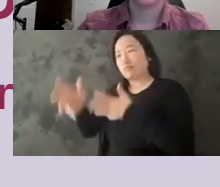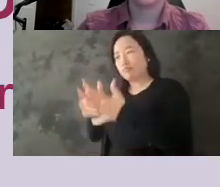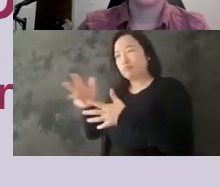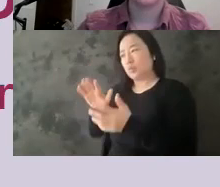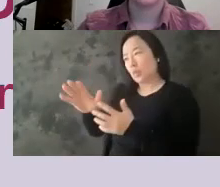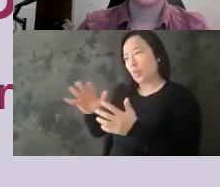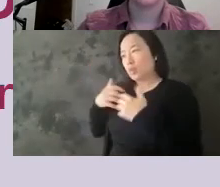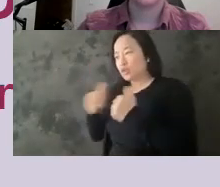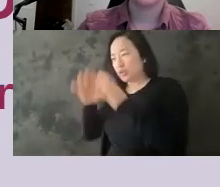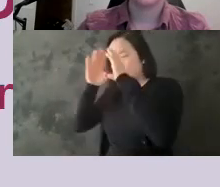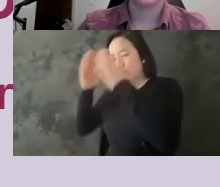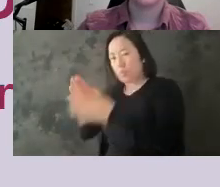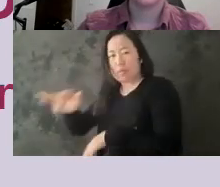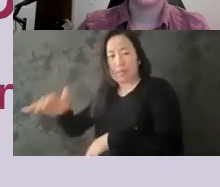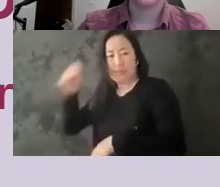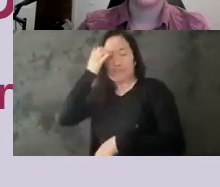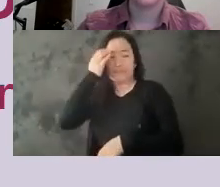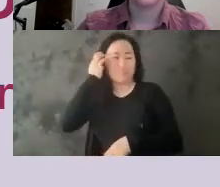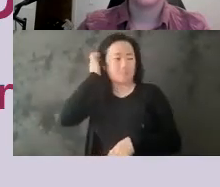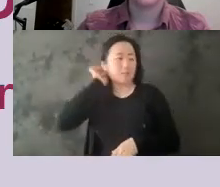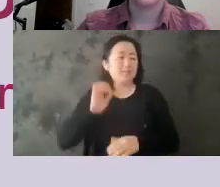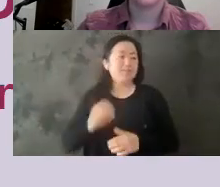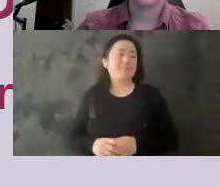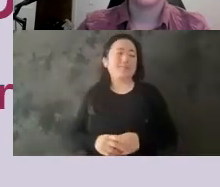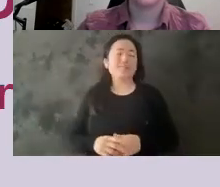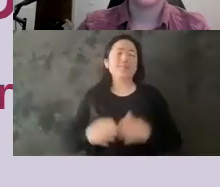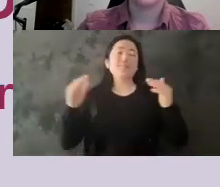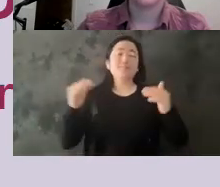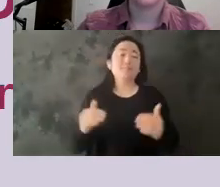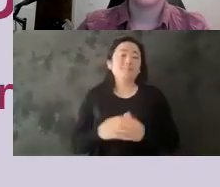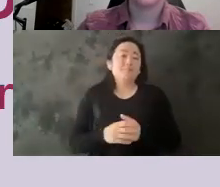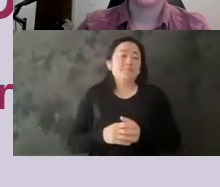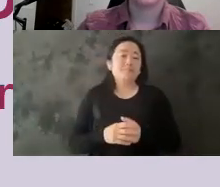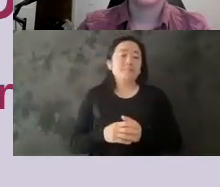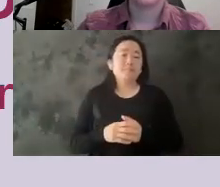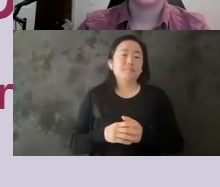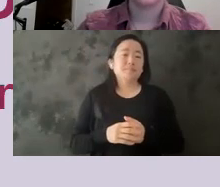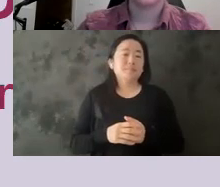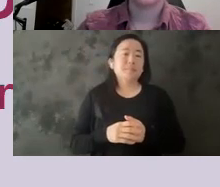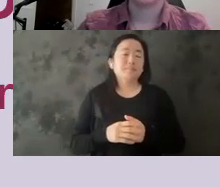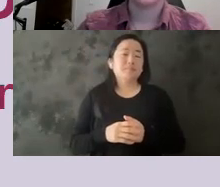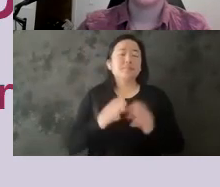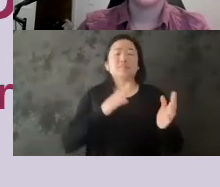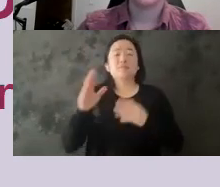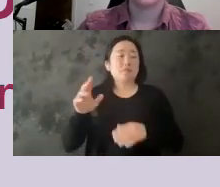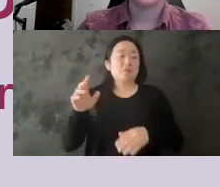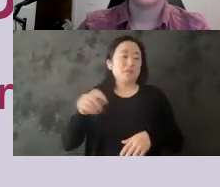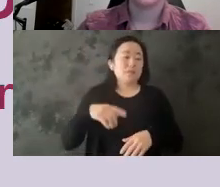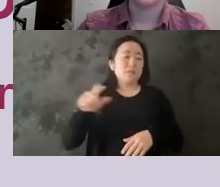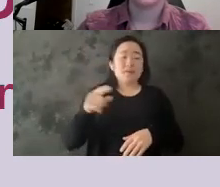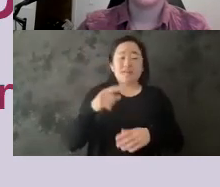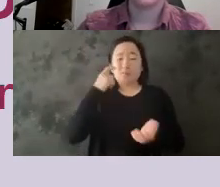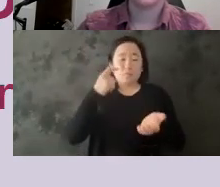has come up in like thinking about trauma sensitive yoga, is acknowledging power dynamics. So thinking about